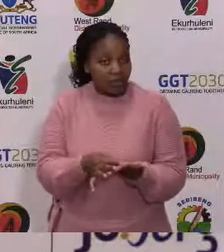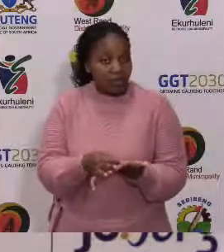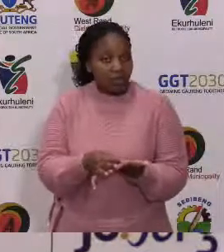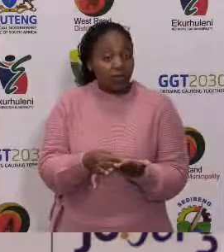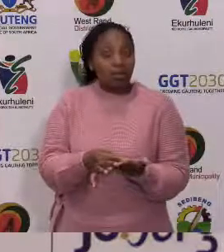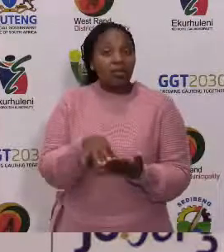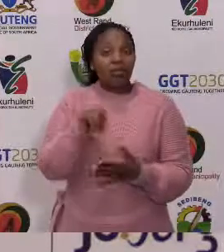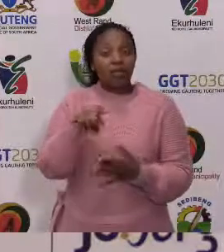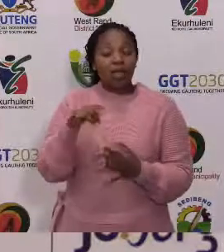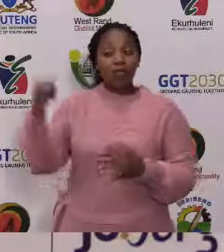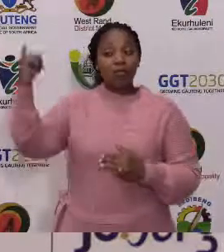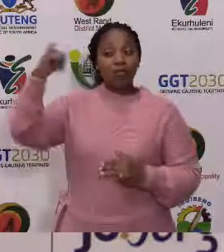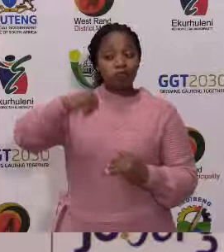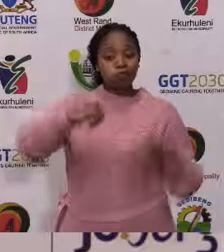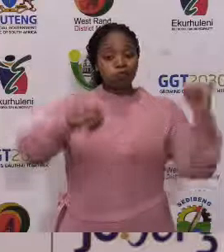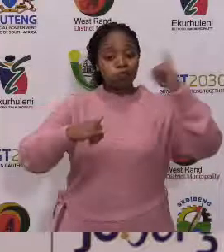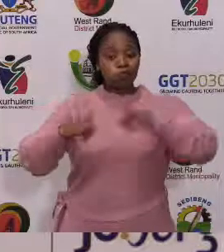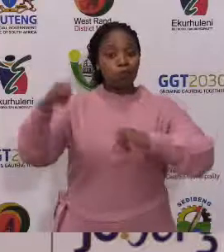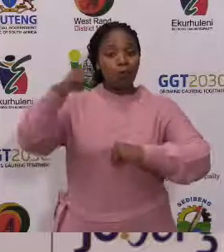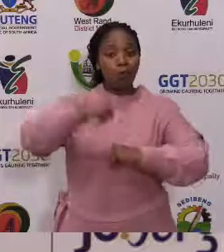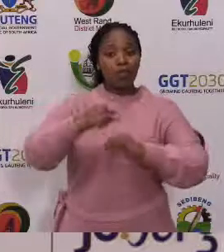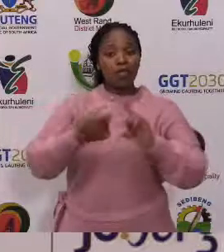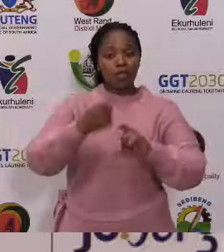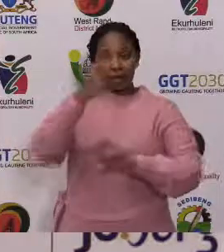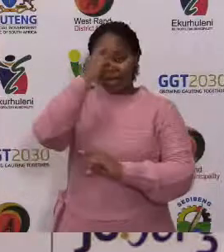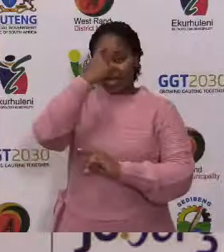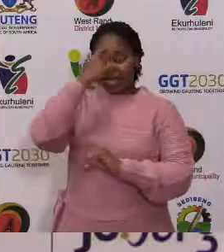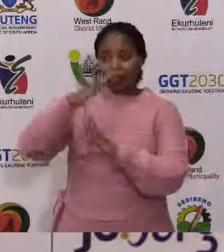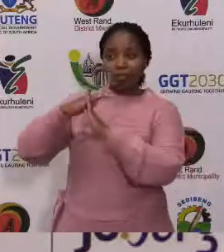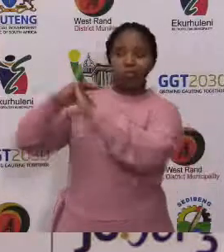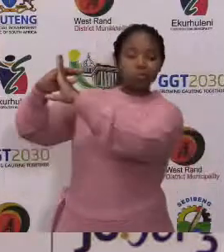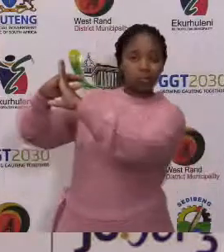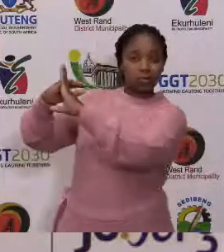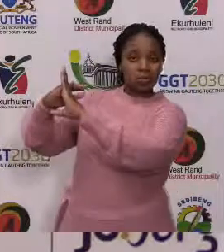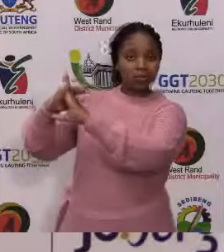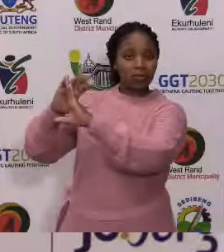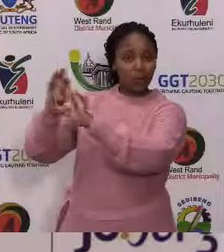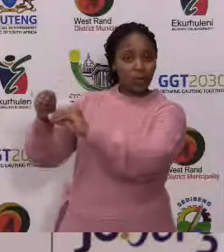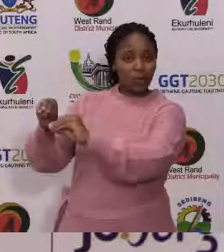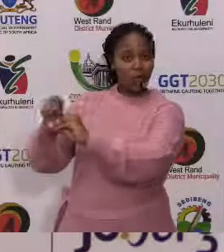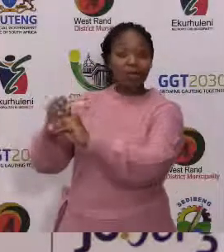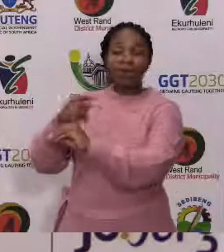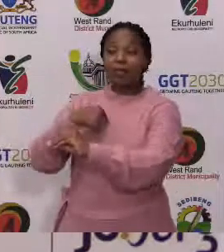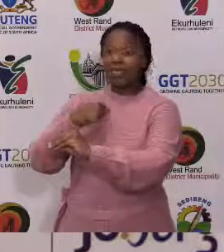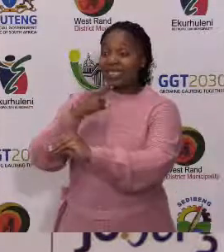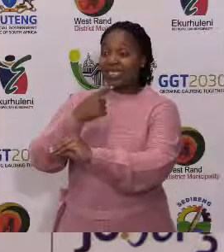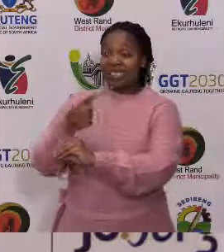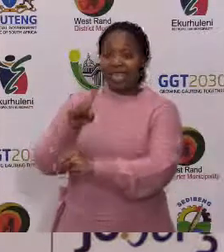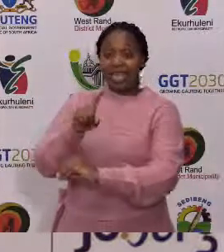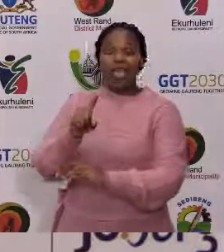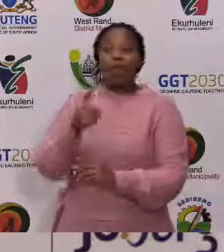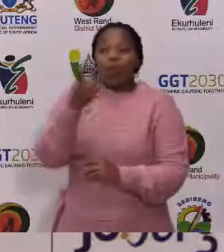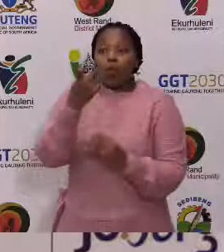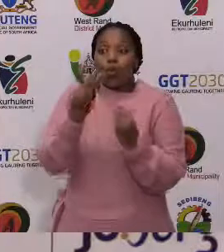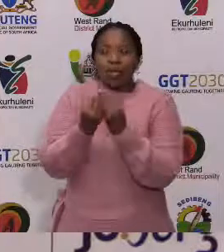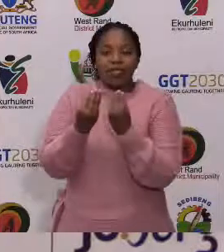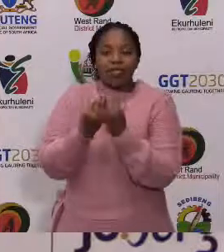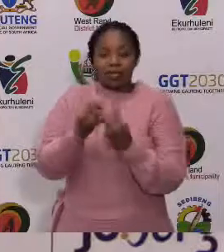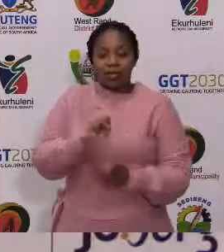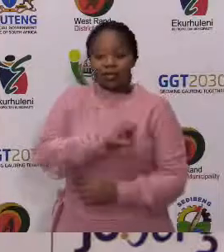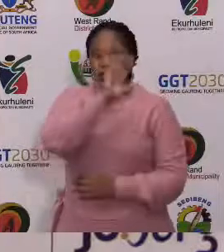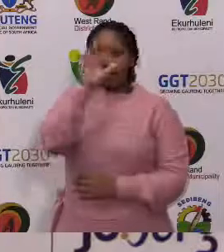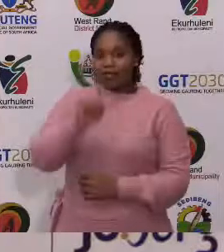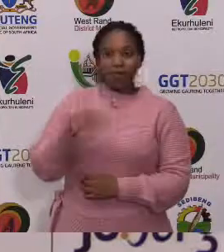flights from India must be banned? I said, when you deal, one thing we don't want as South